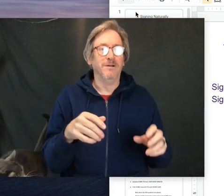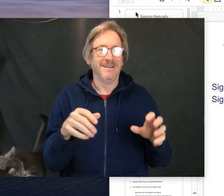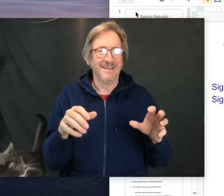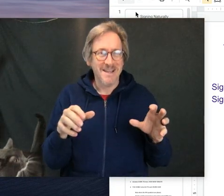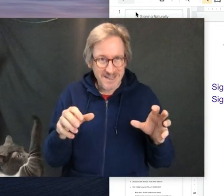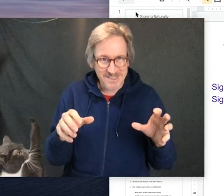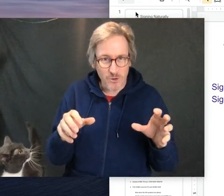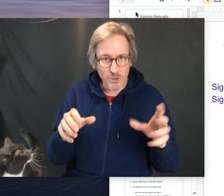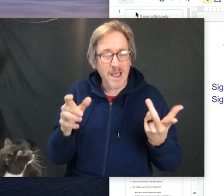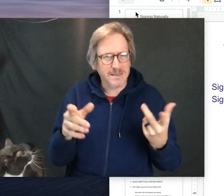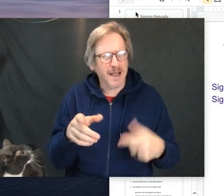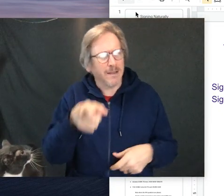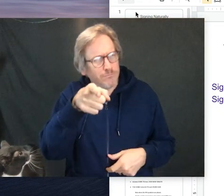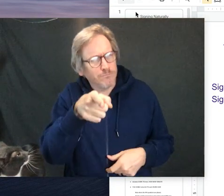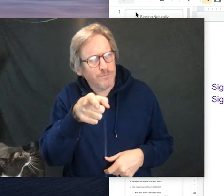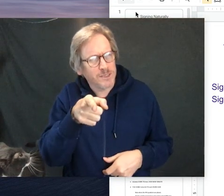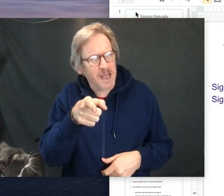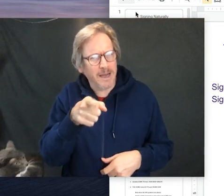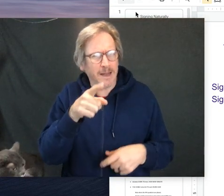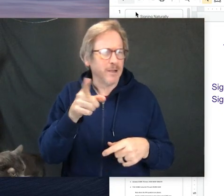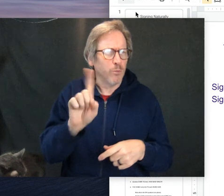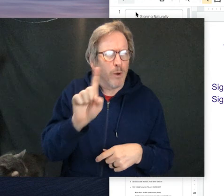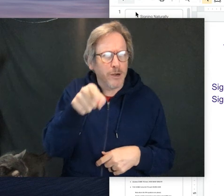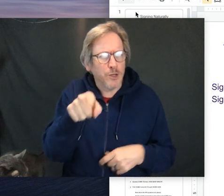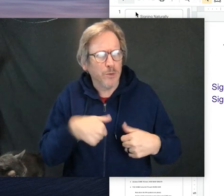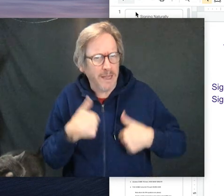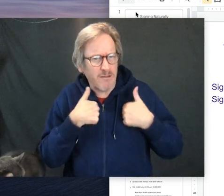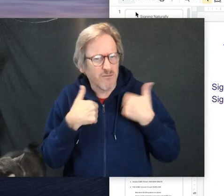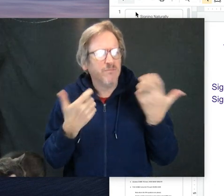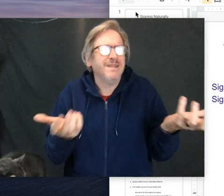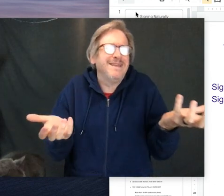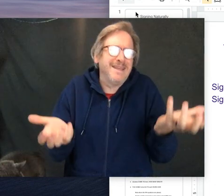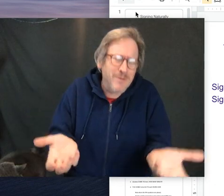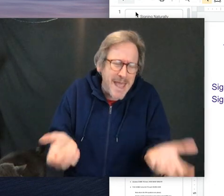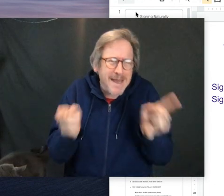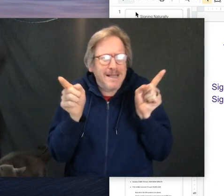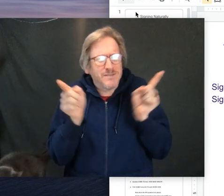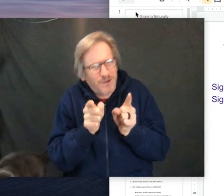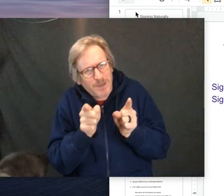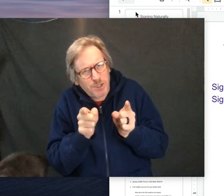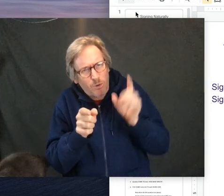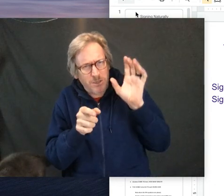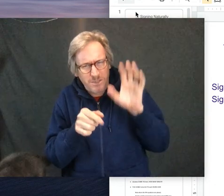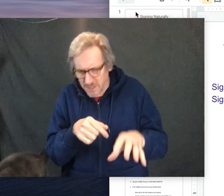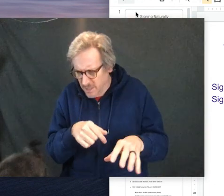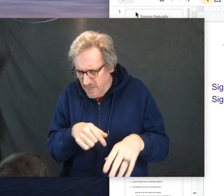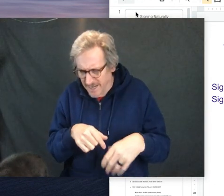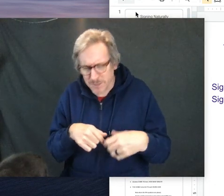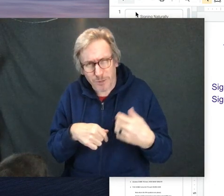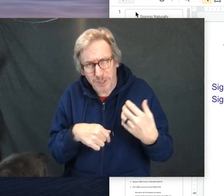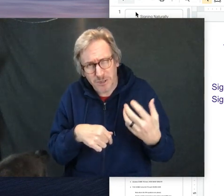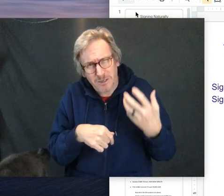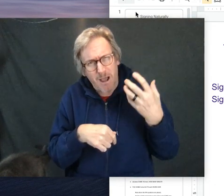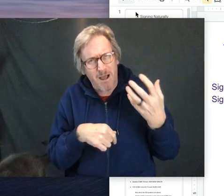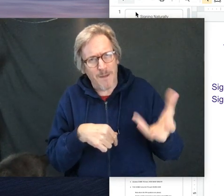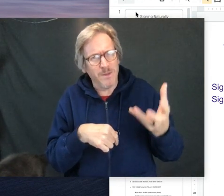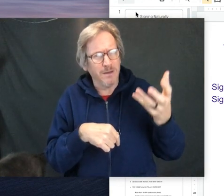Um, so you can sign like where do you live? You can. It's very short, and it's a